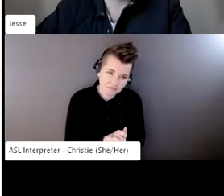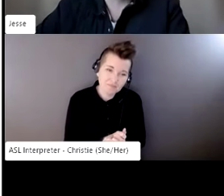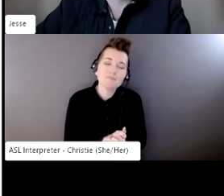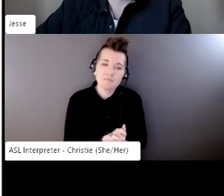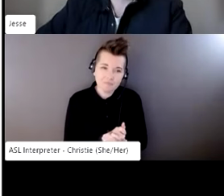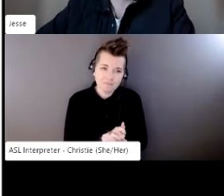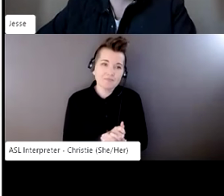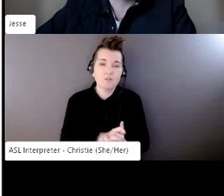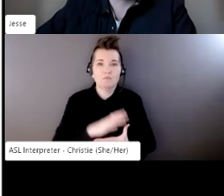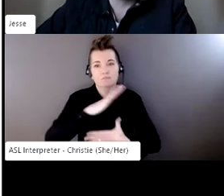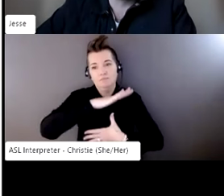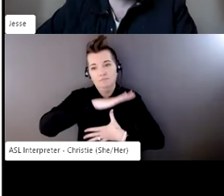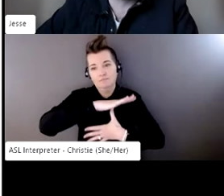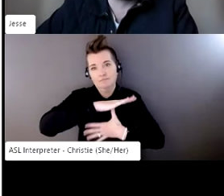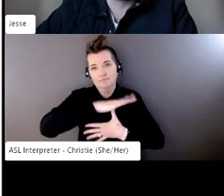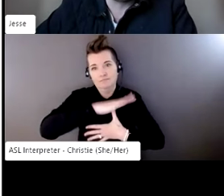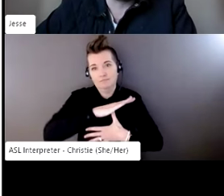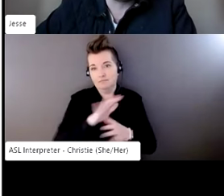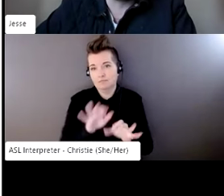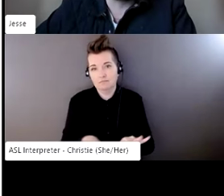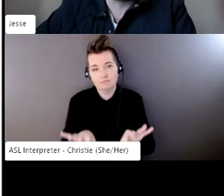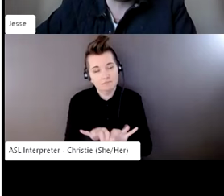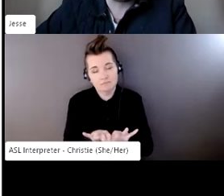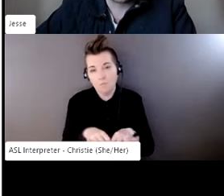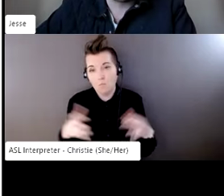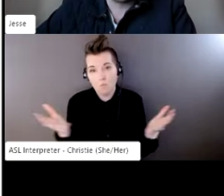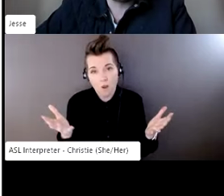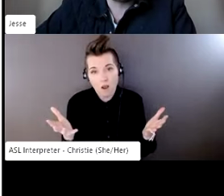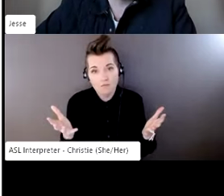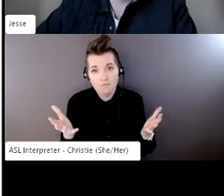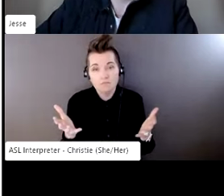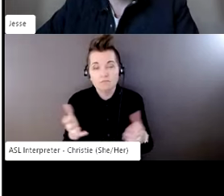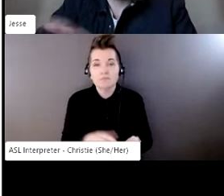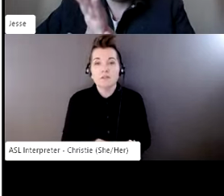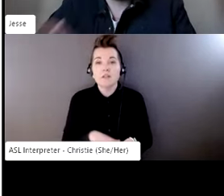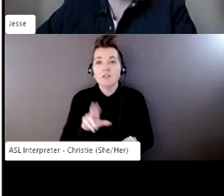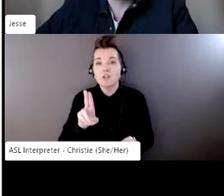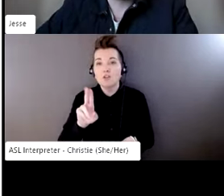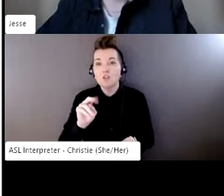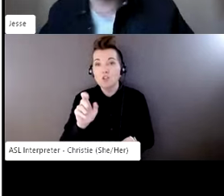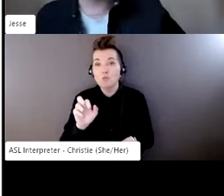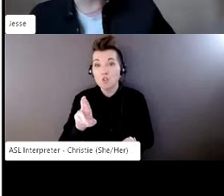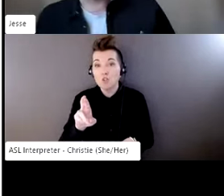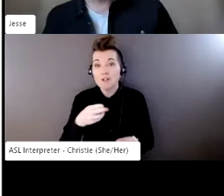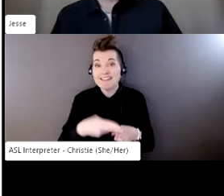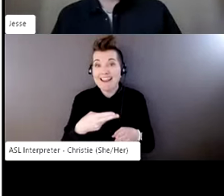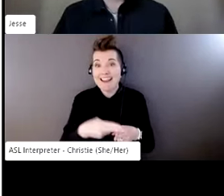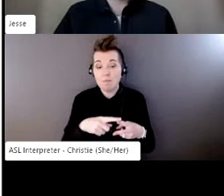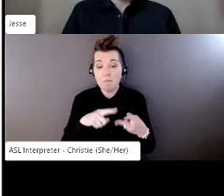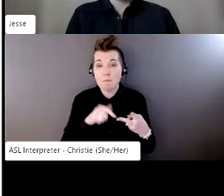most important is that you always want to use a different username and password or PIN for each bank and